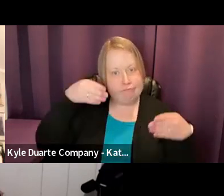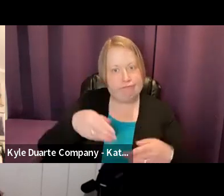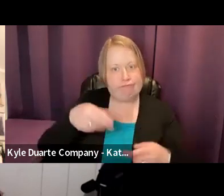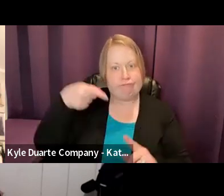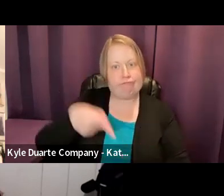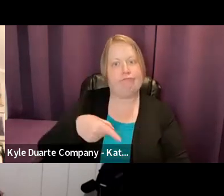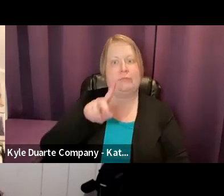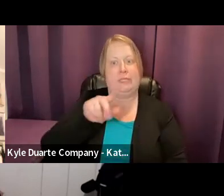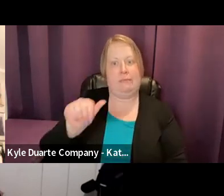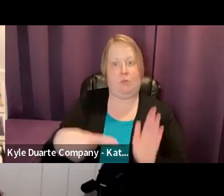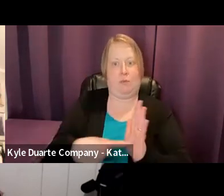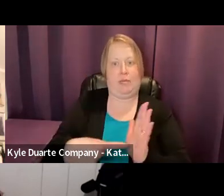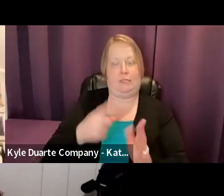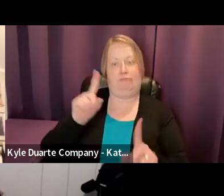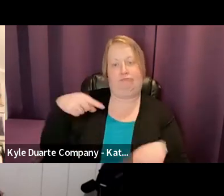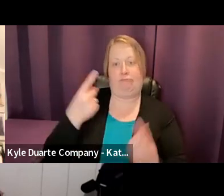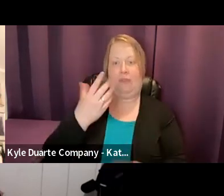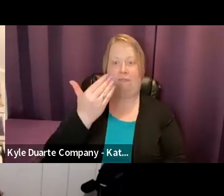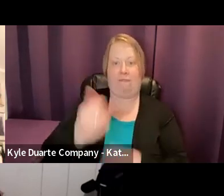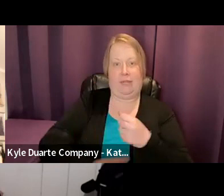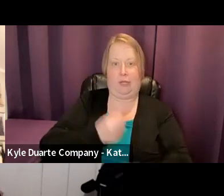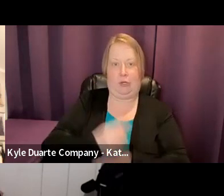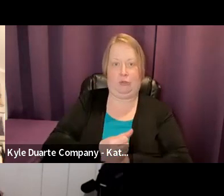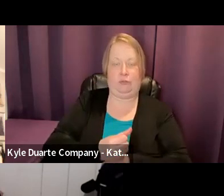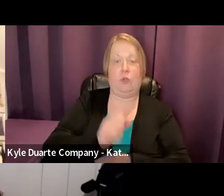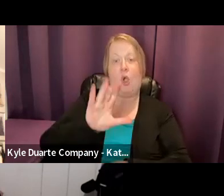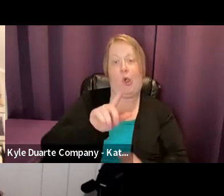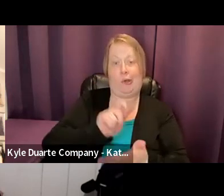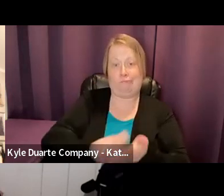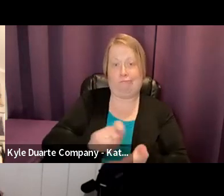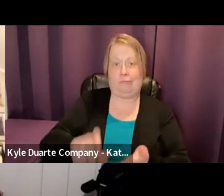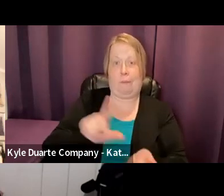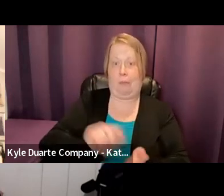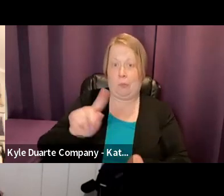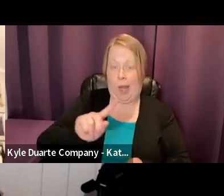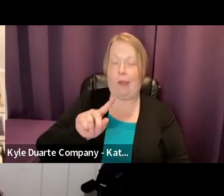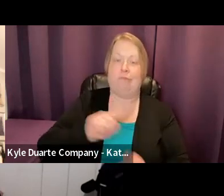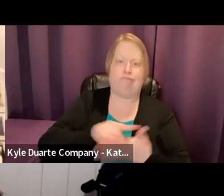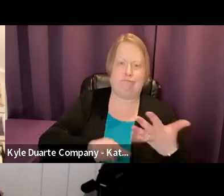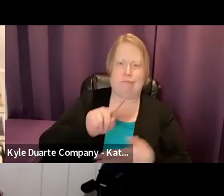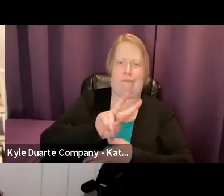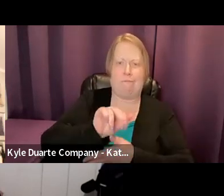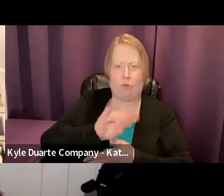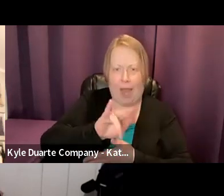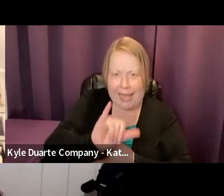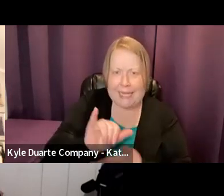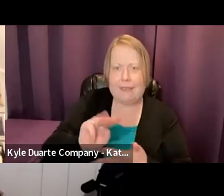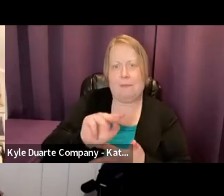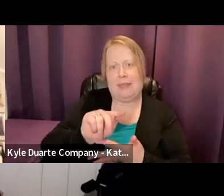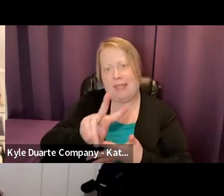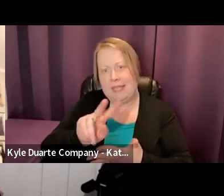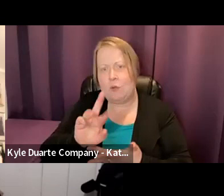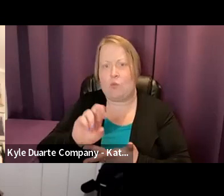her work published at Variety, MTV, Roger Ebert, and Forbes. In her